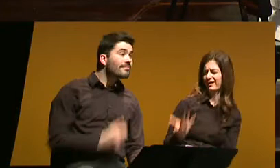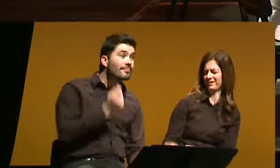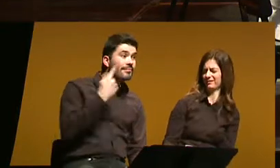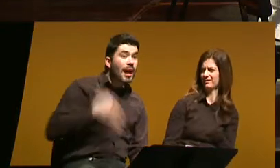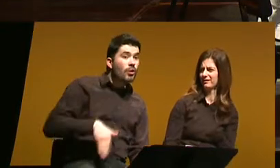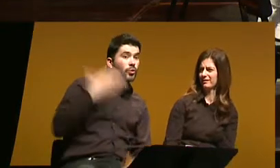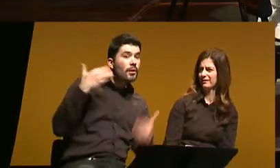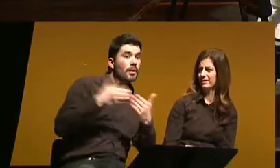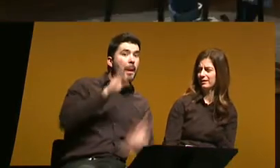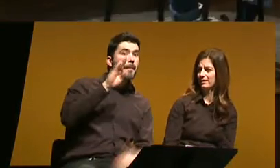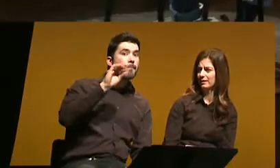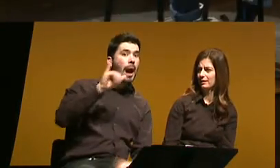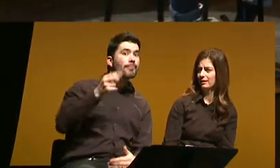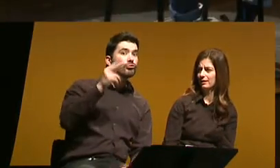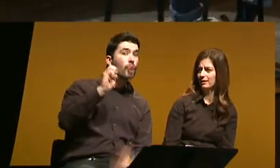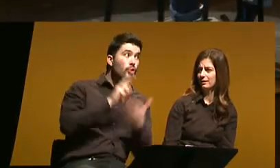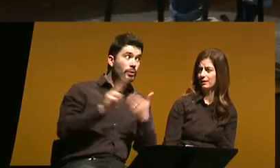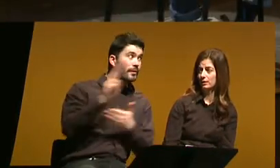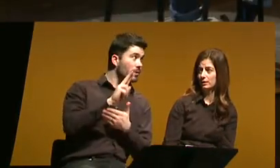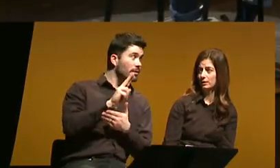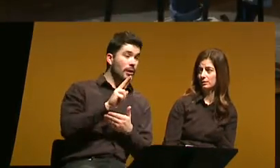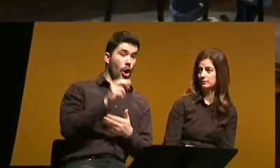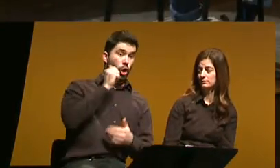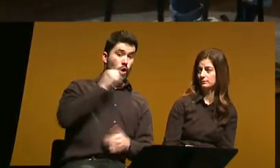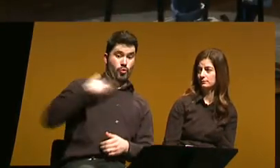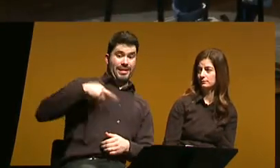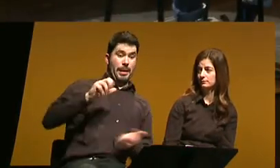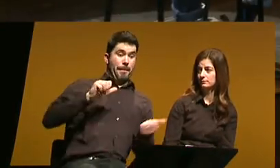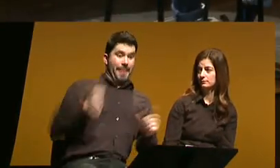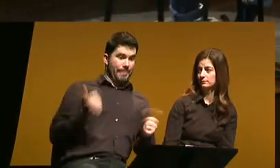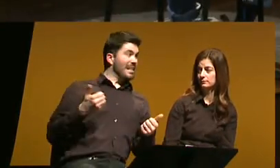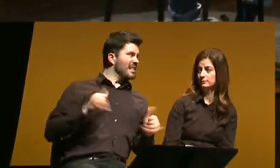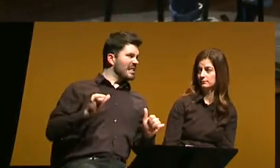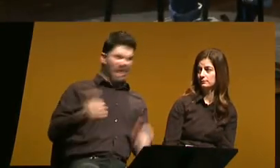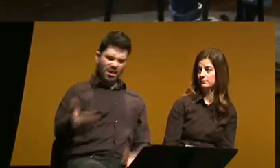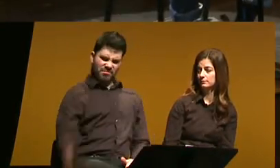Bob Jones University, Baptist girls still wear skirts down to their